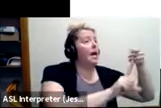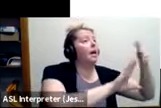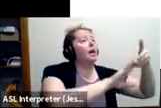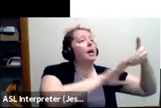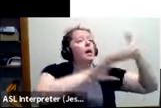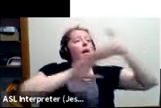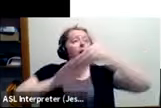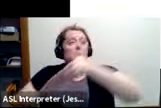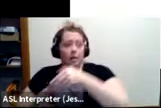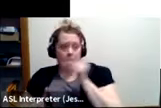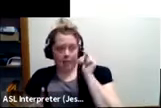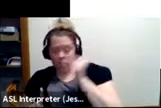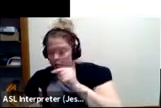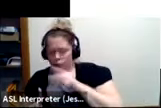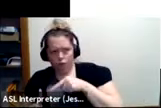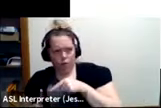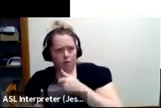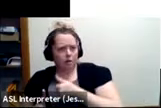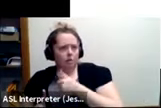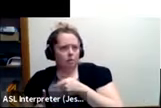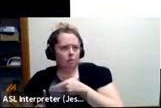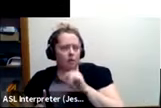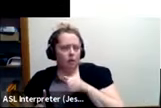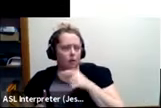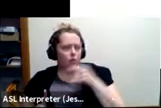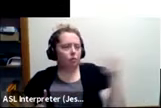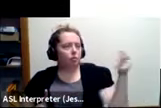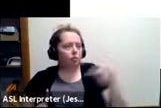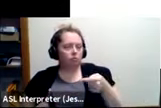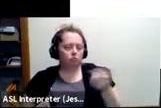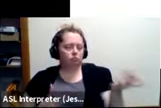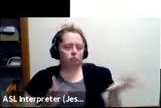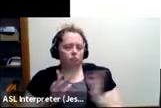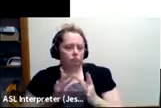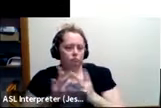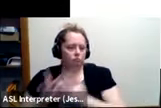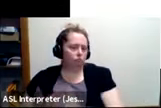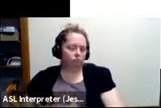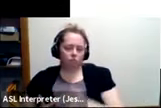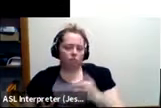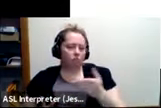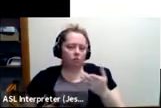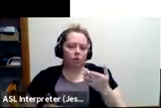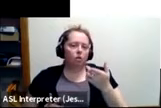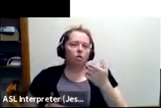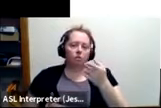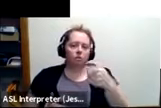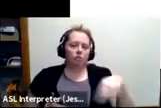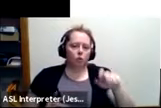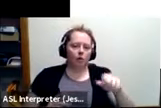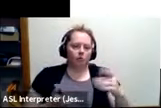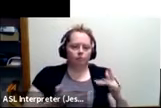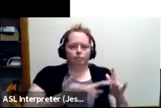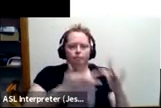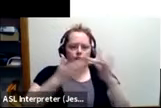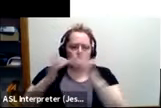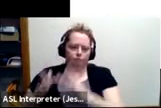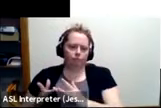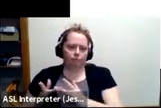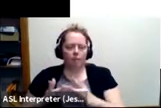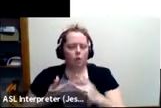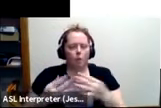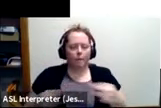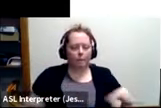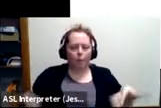can do to get trans and non-binary people to the table is absolutely important. Challenge